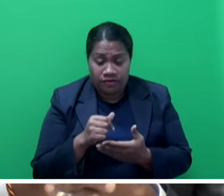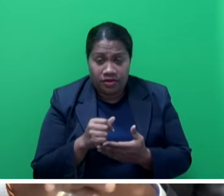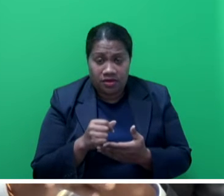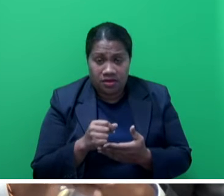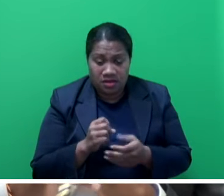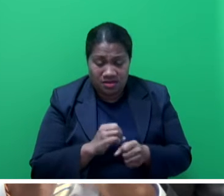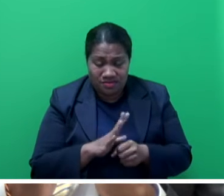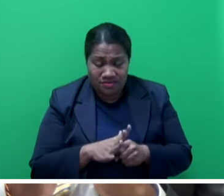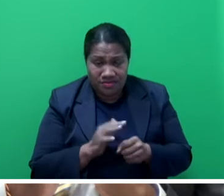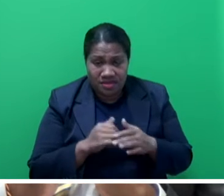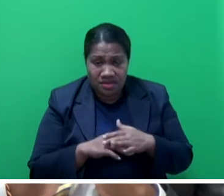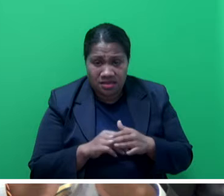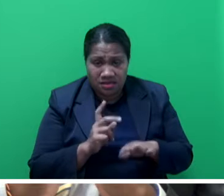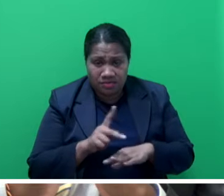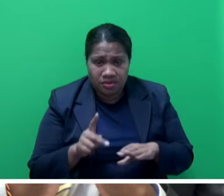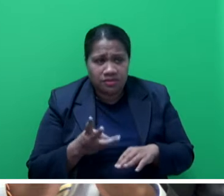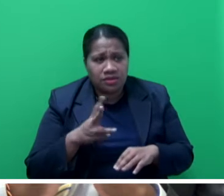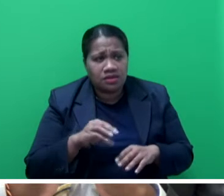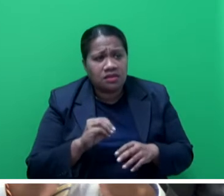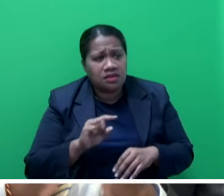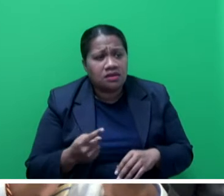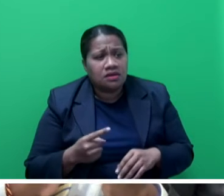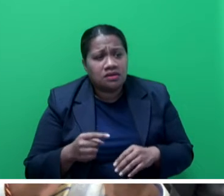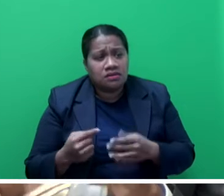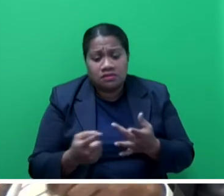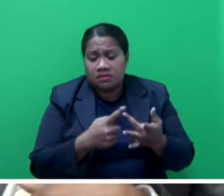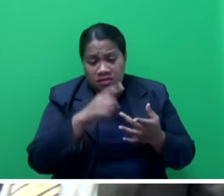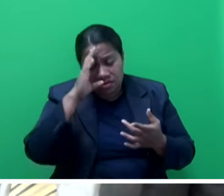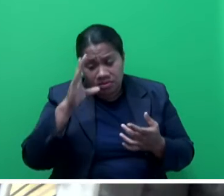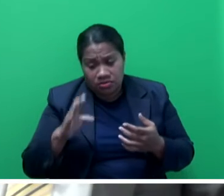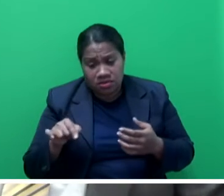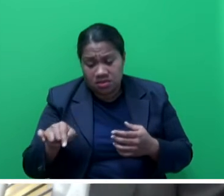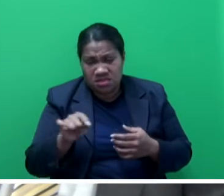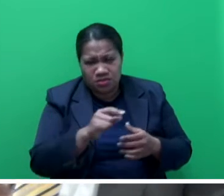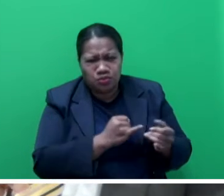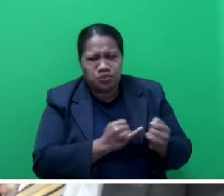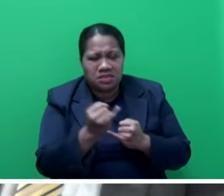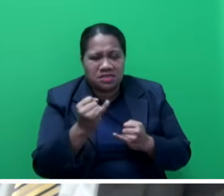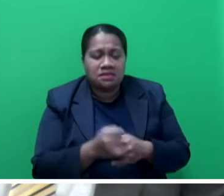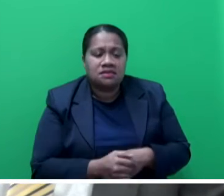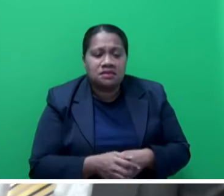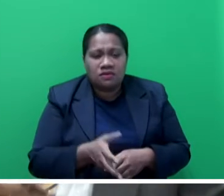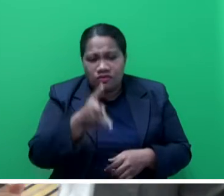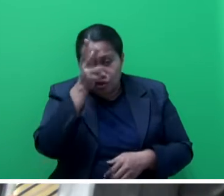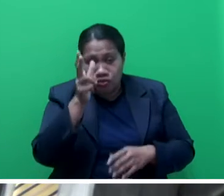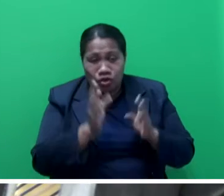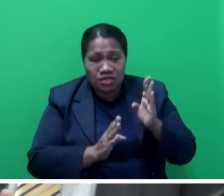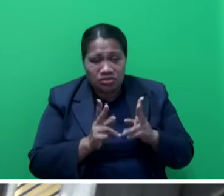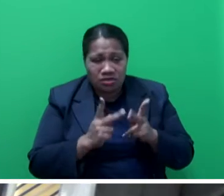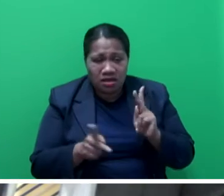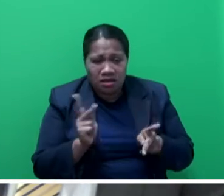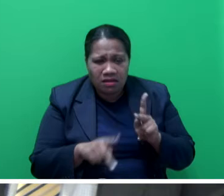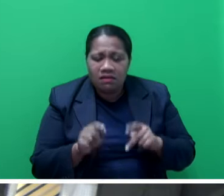30,000, with the following countries continuing to be worst affected: French Polynesia with 18,500